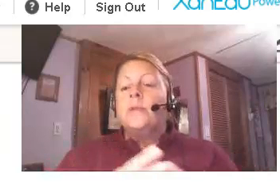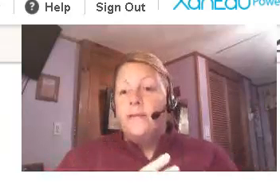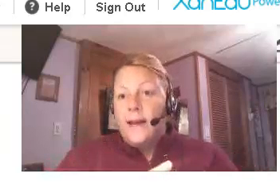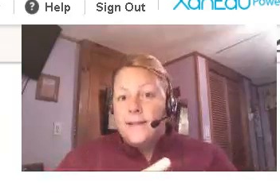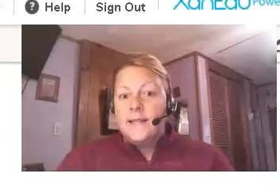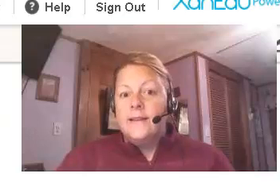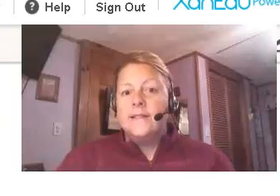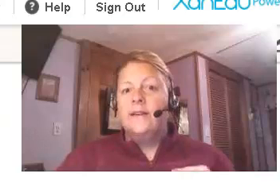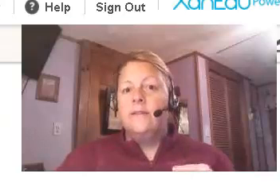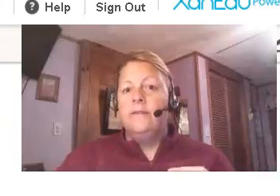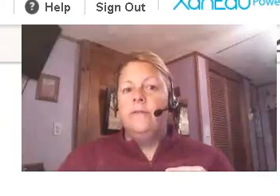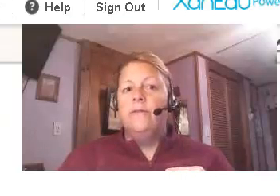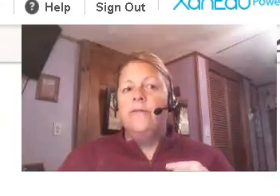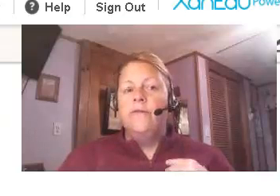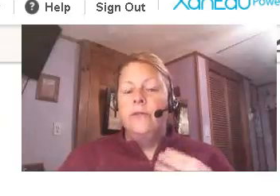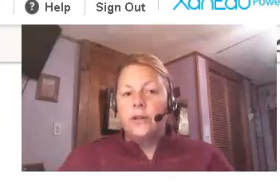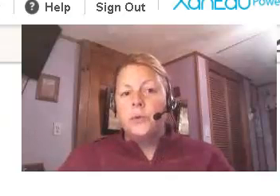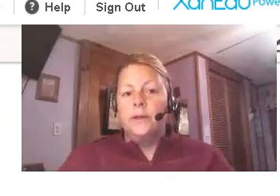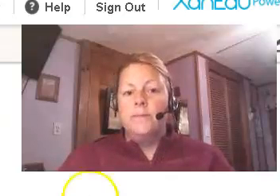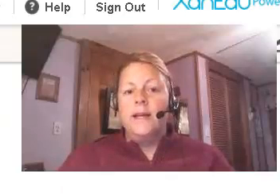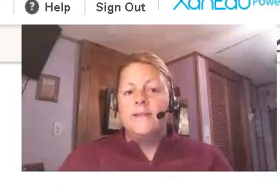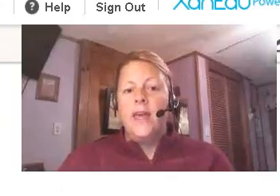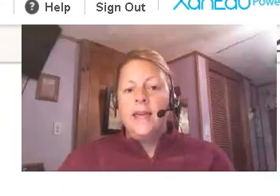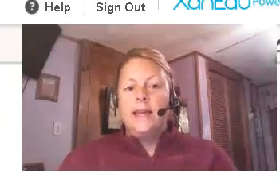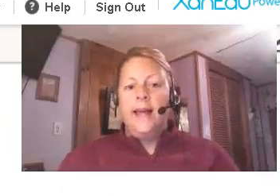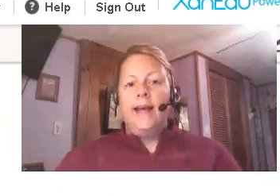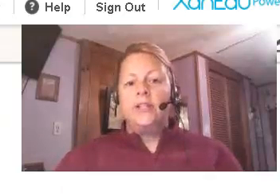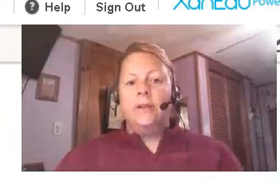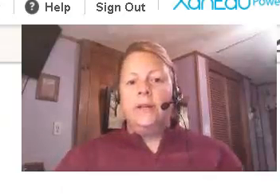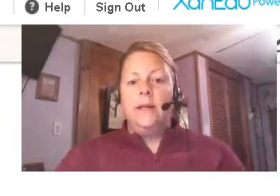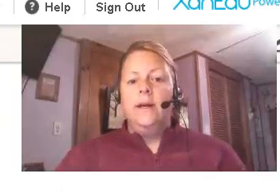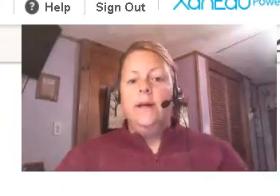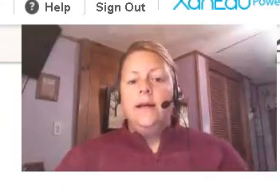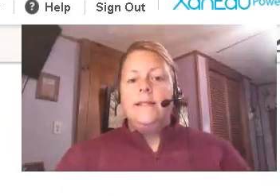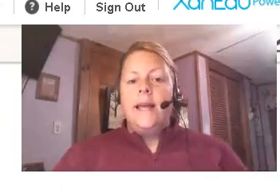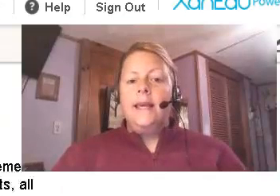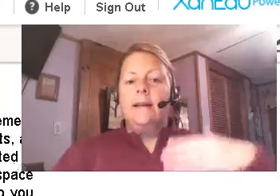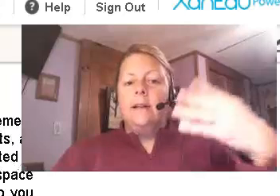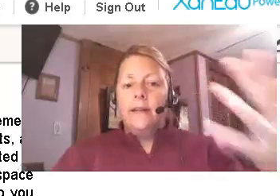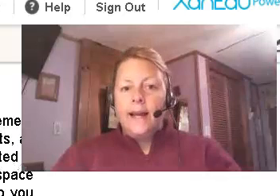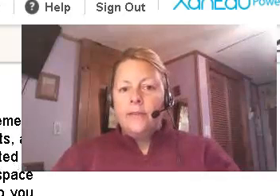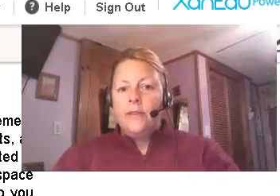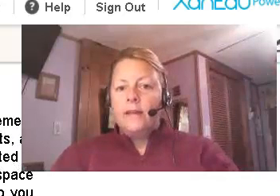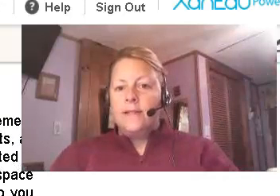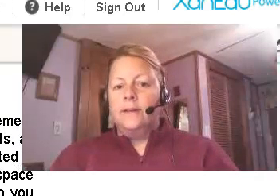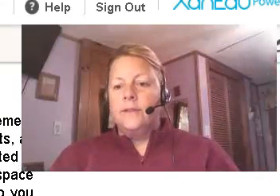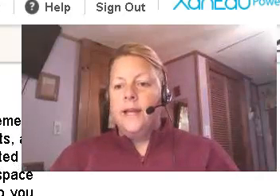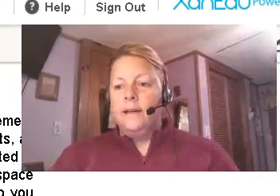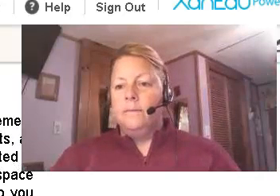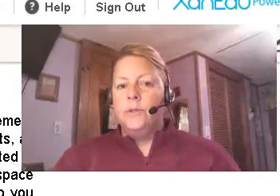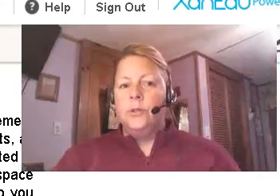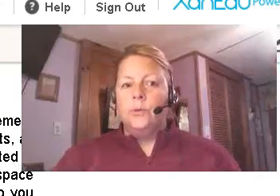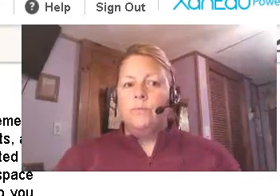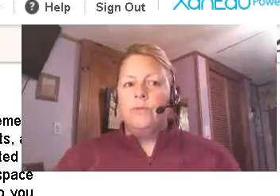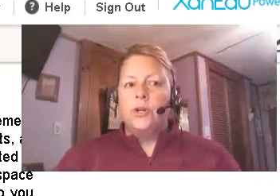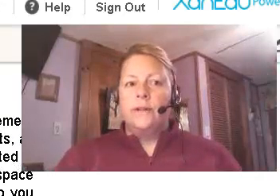having students have access to this virtually, because they can actually take and click on things. It'll take